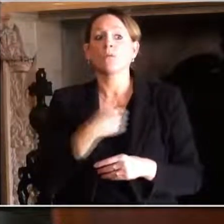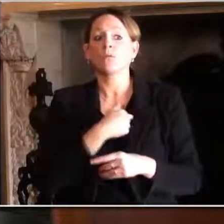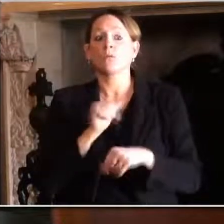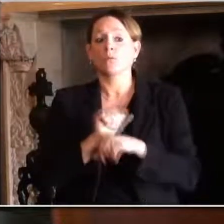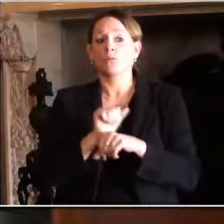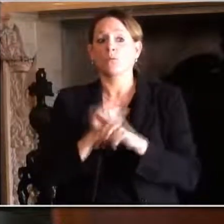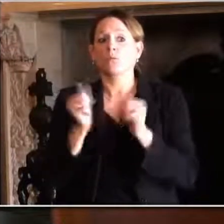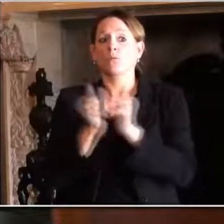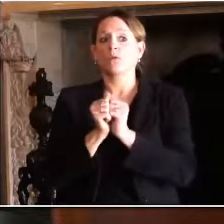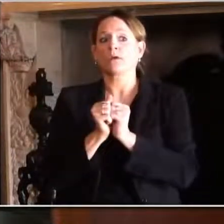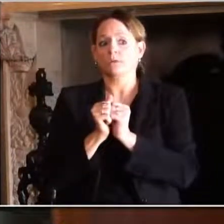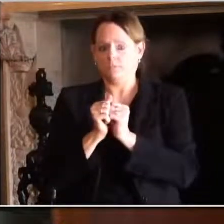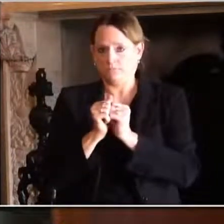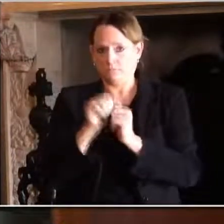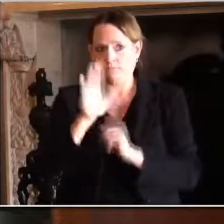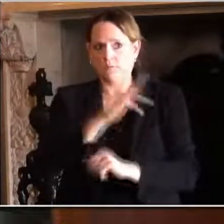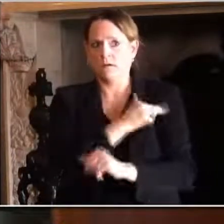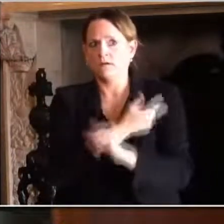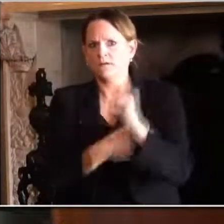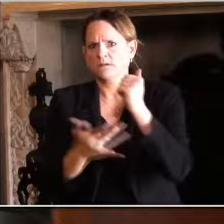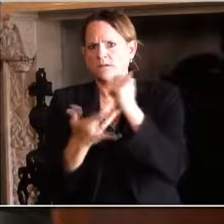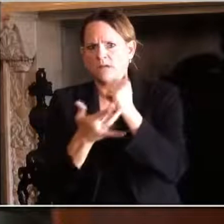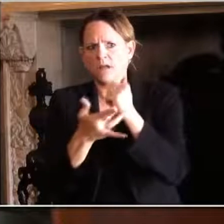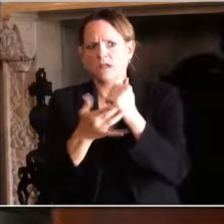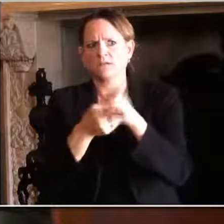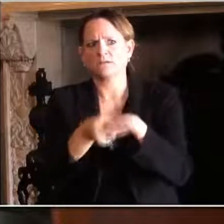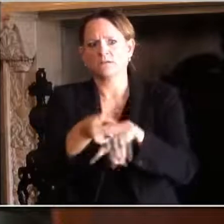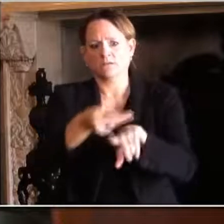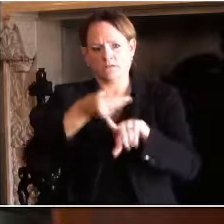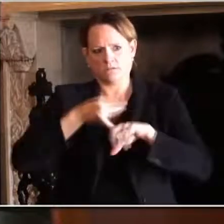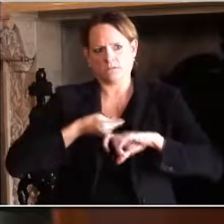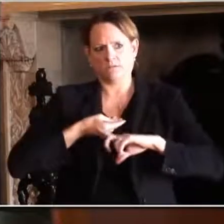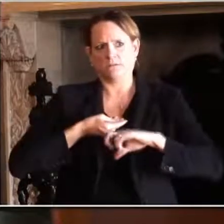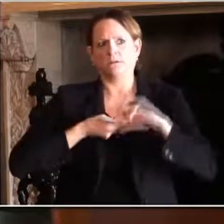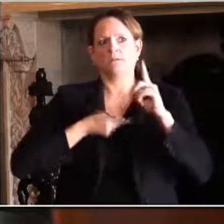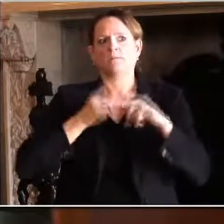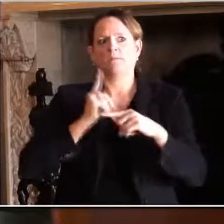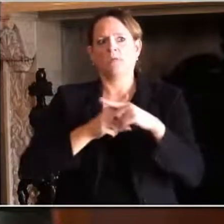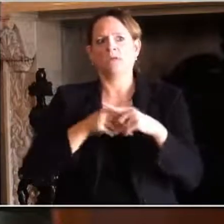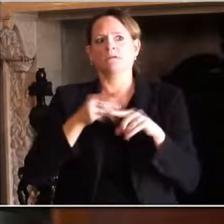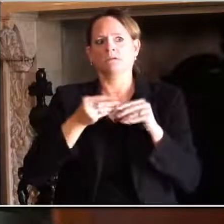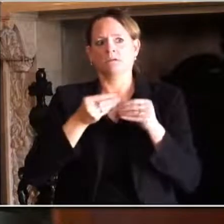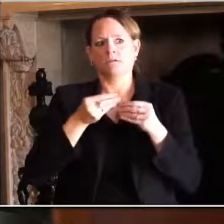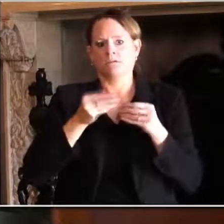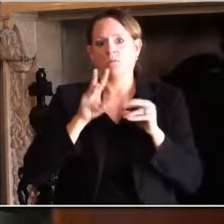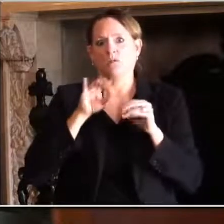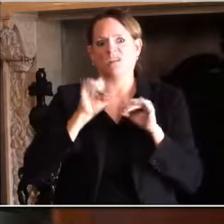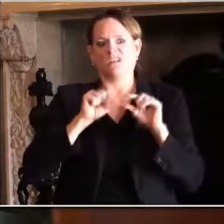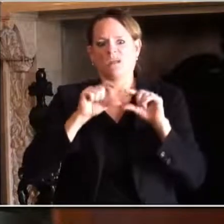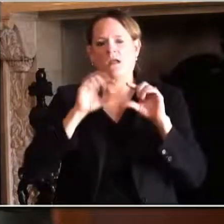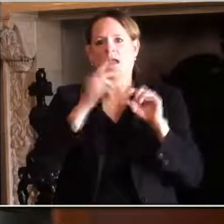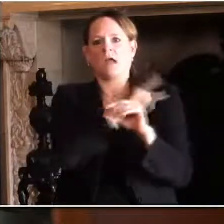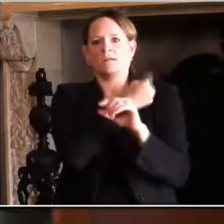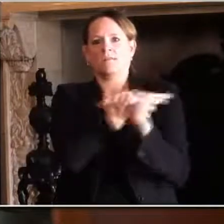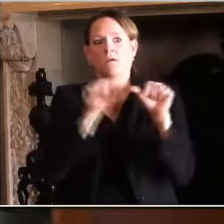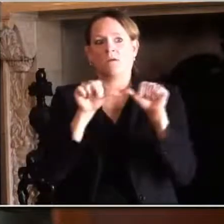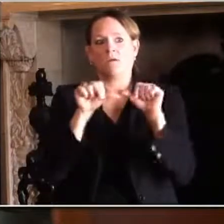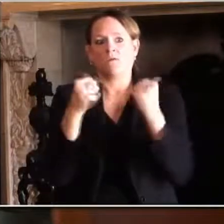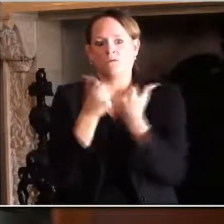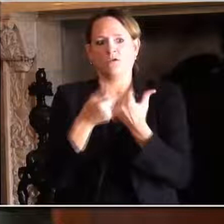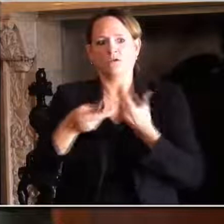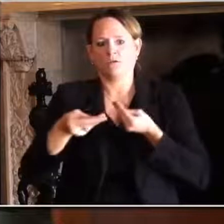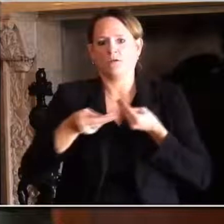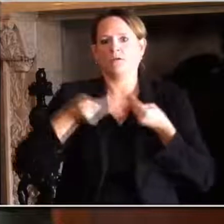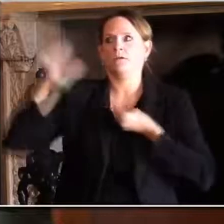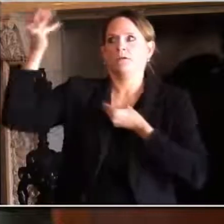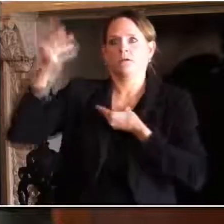reporting information to us and to the hospital association, as you mentioned, that was providing information that we were displaying on